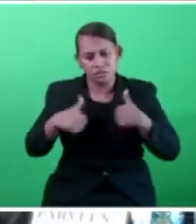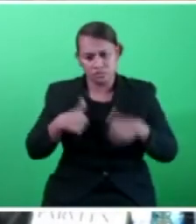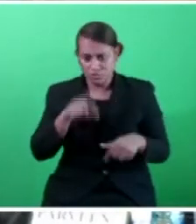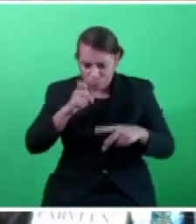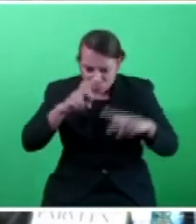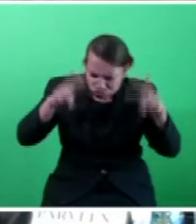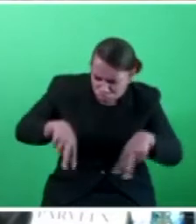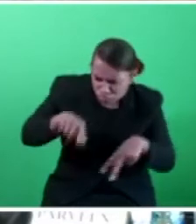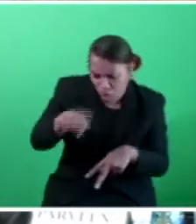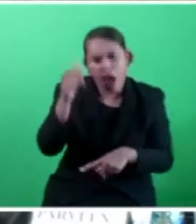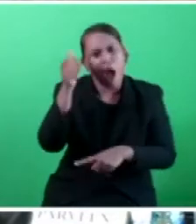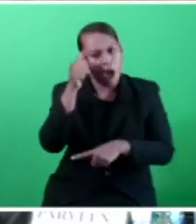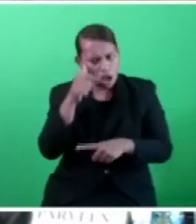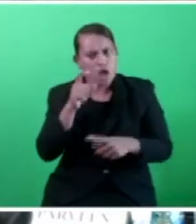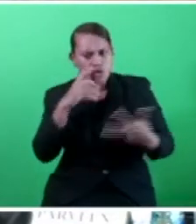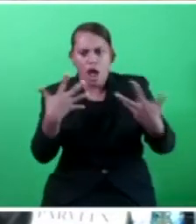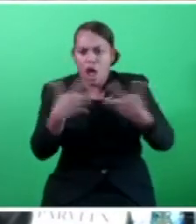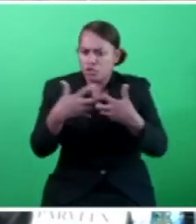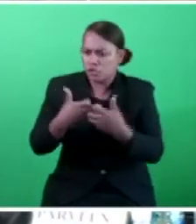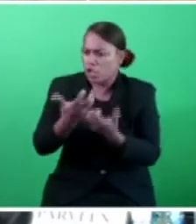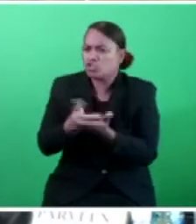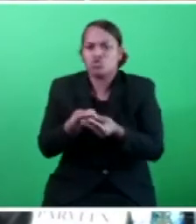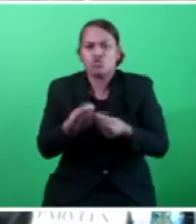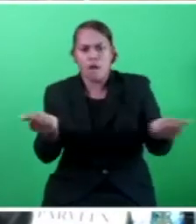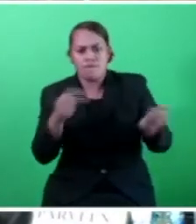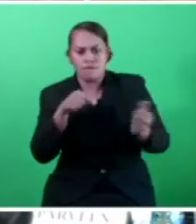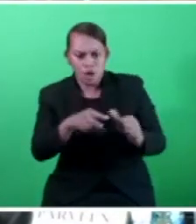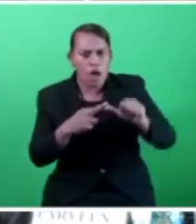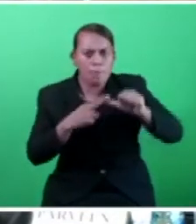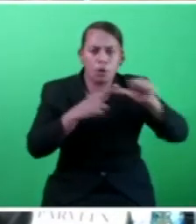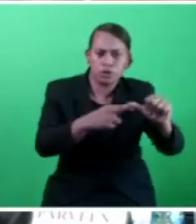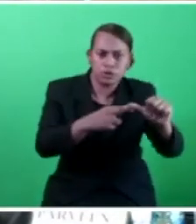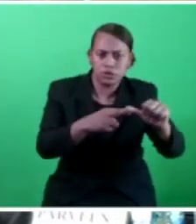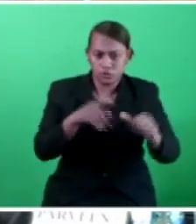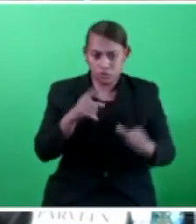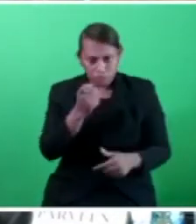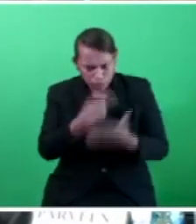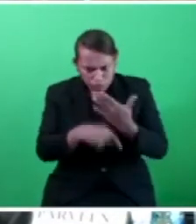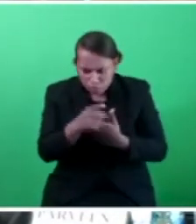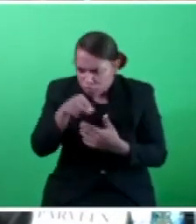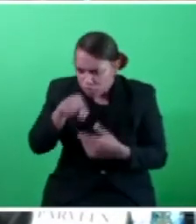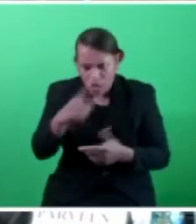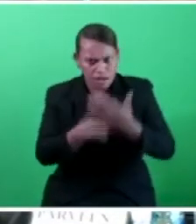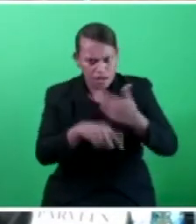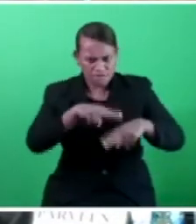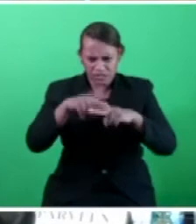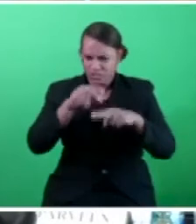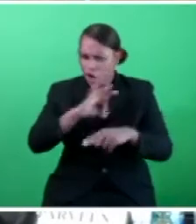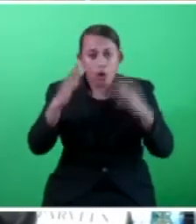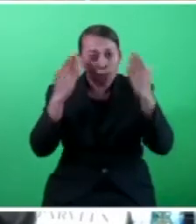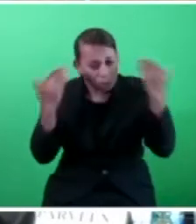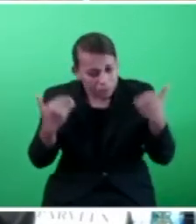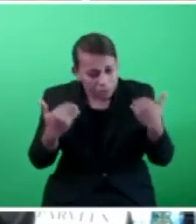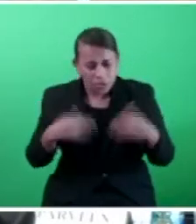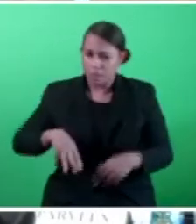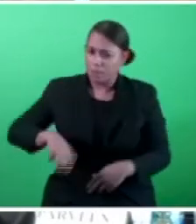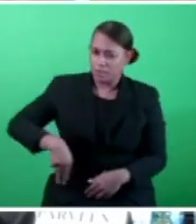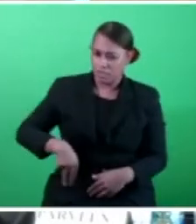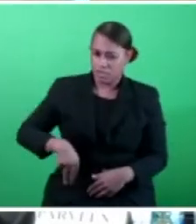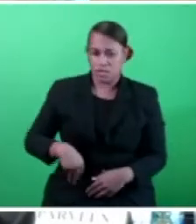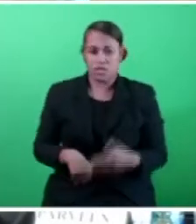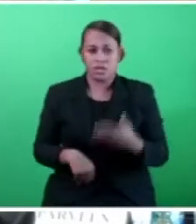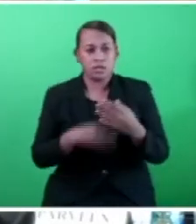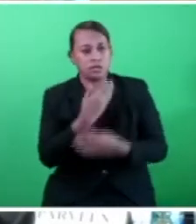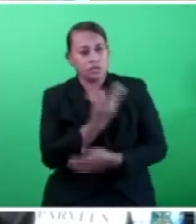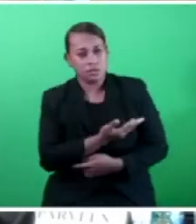best suited to our response and the reality of the ground in Fiji. Honourable Honorable Speaker, members on the other house who would